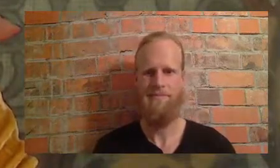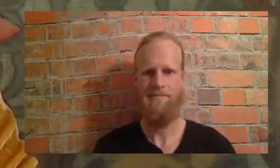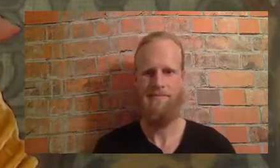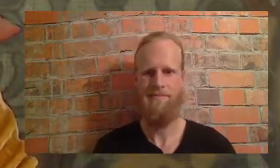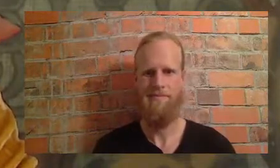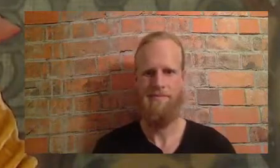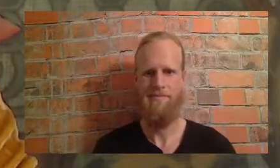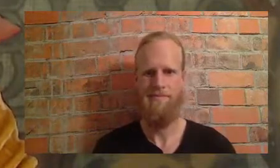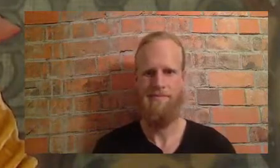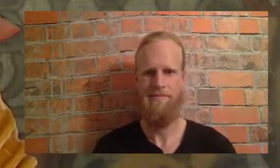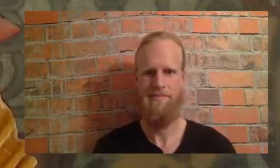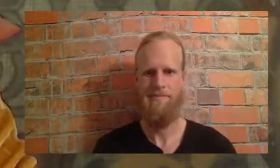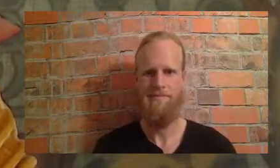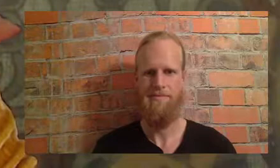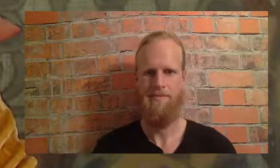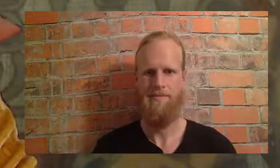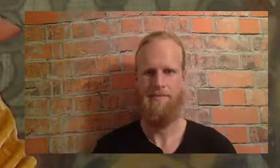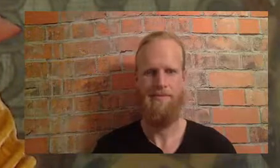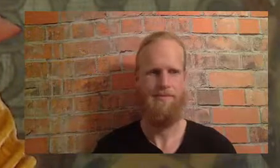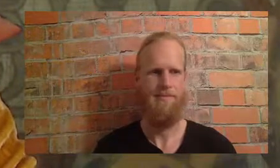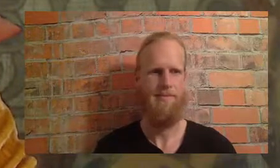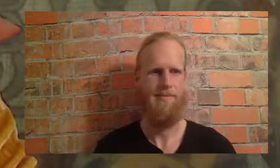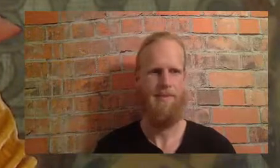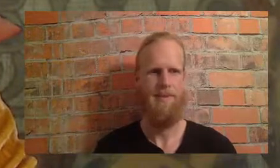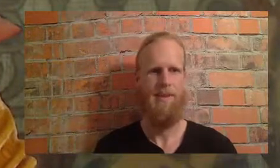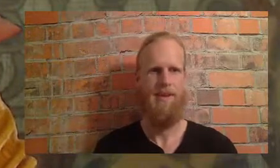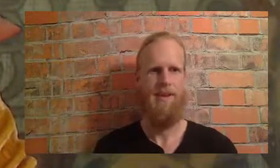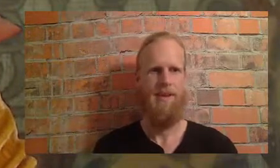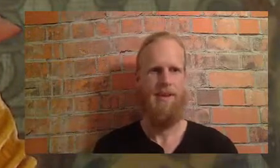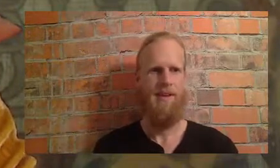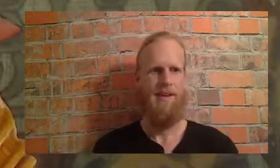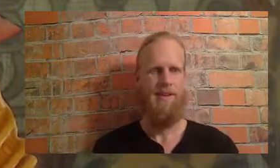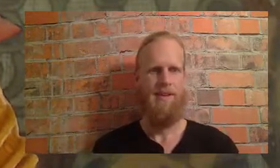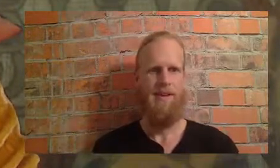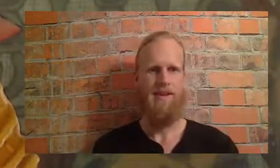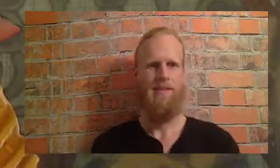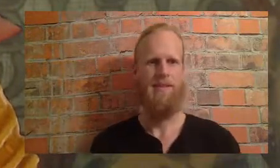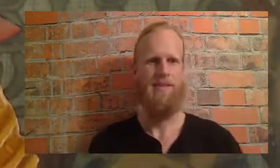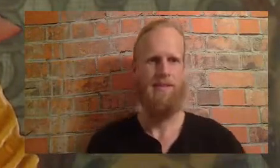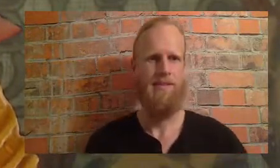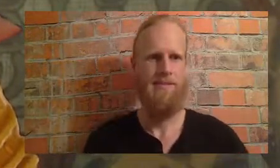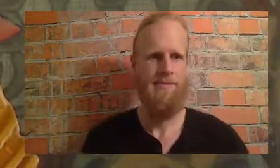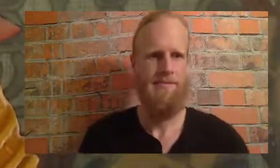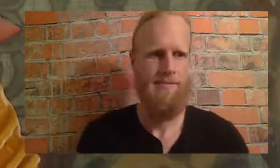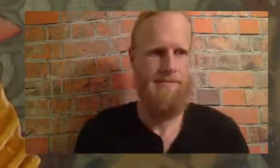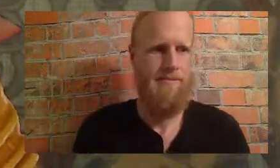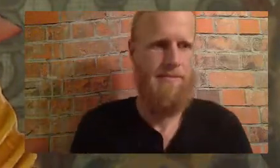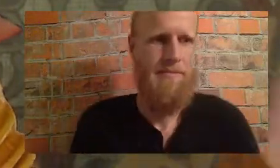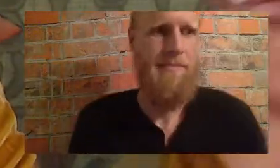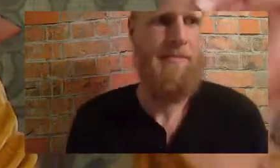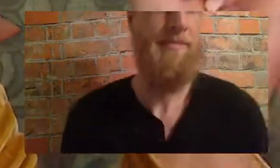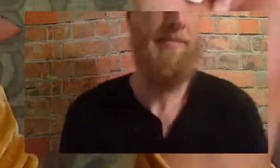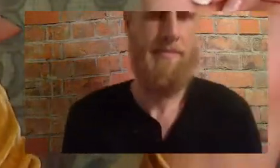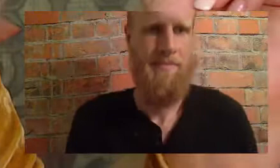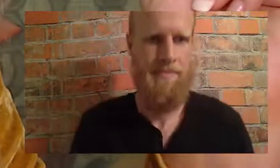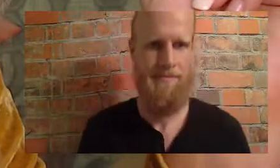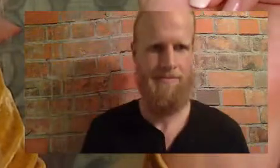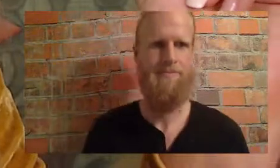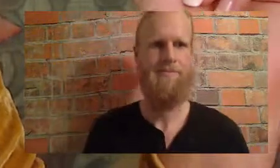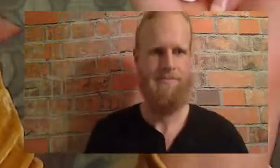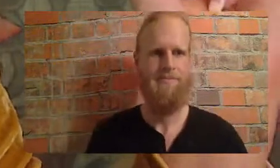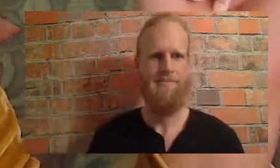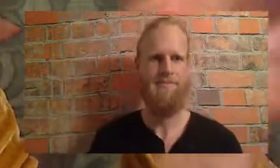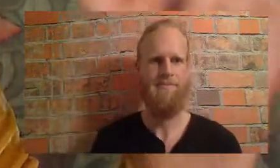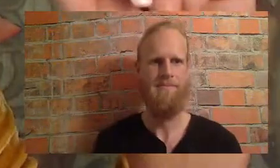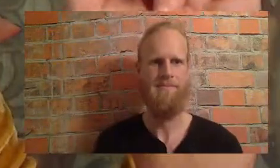people we get to help, and the better our world feels. So you may have heard of the Maharishi effect.